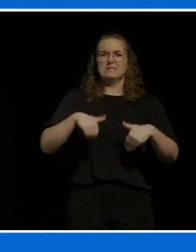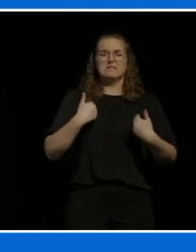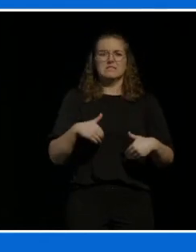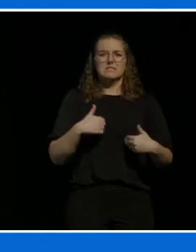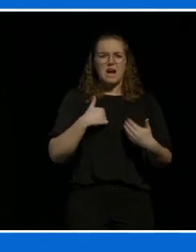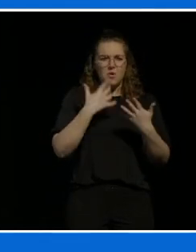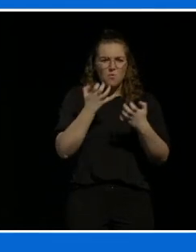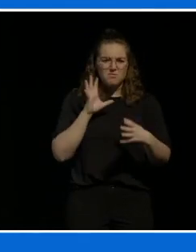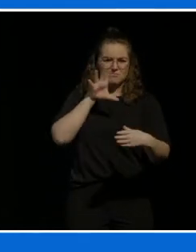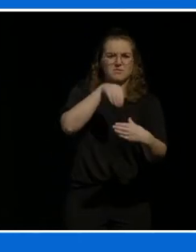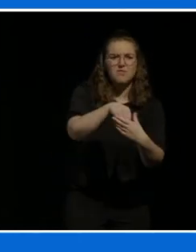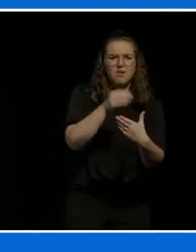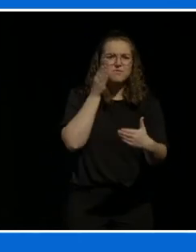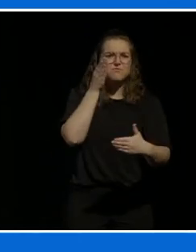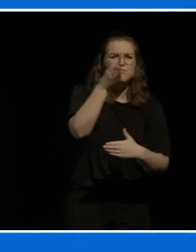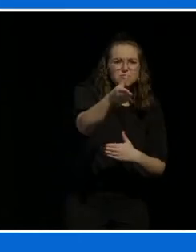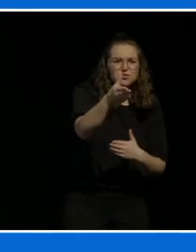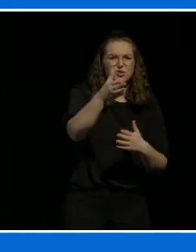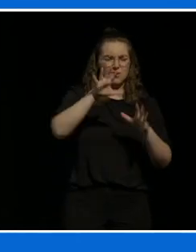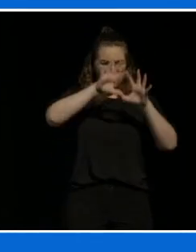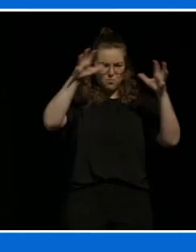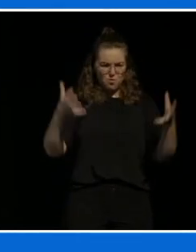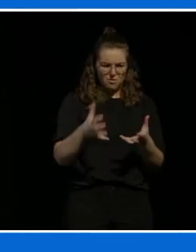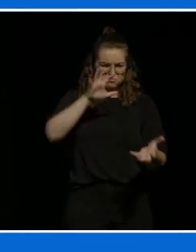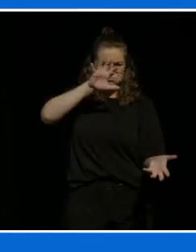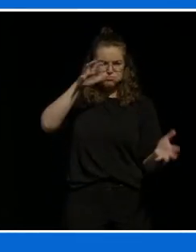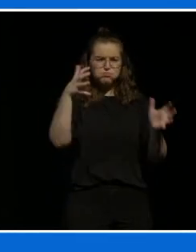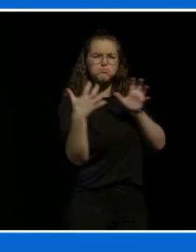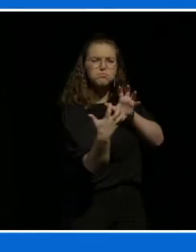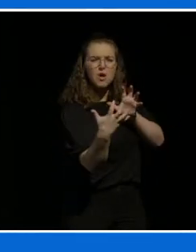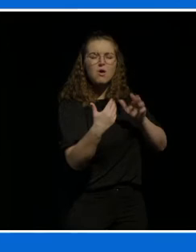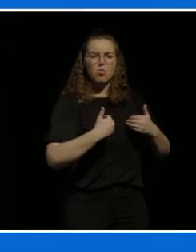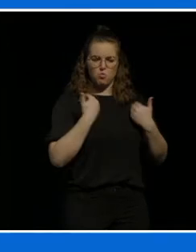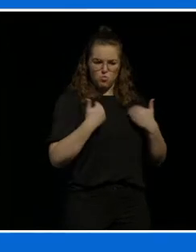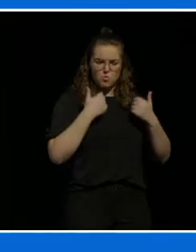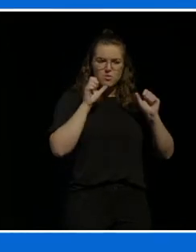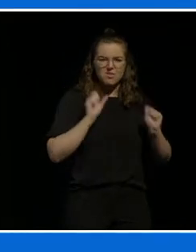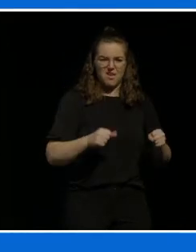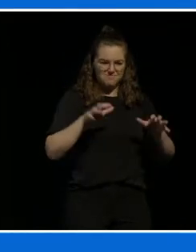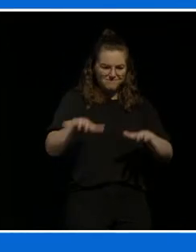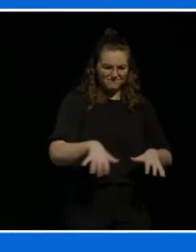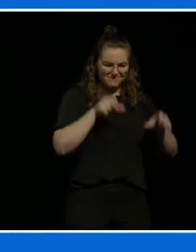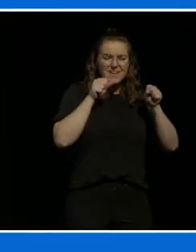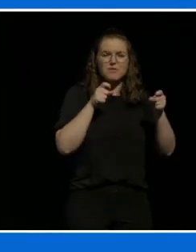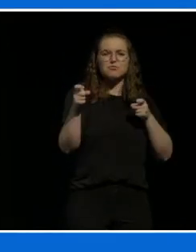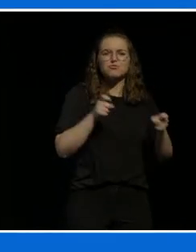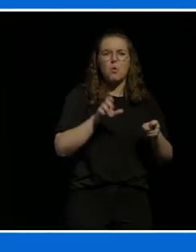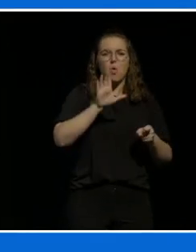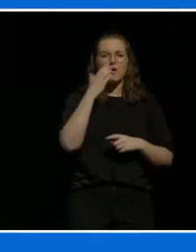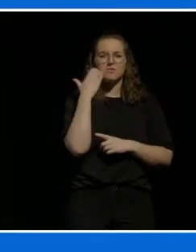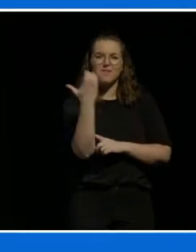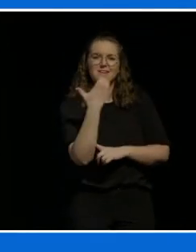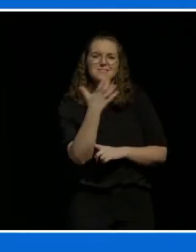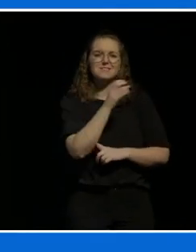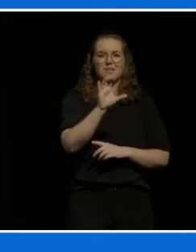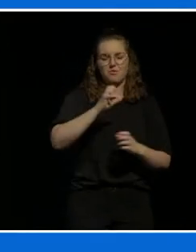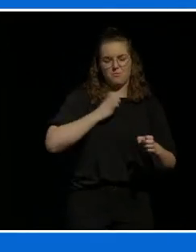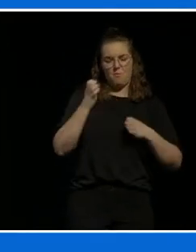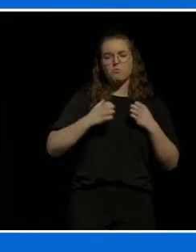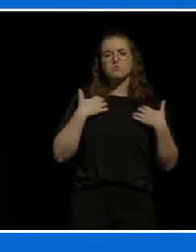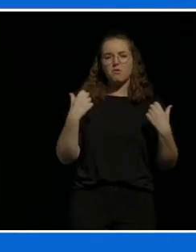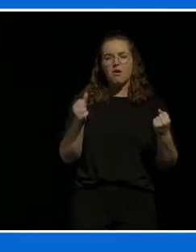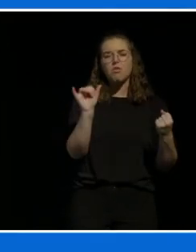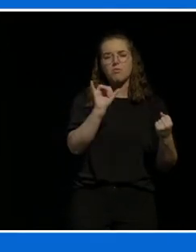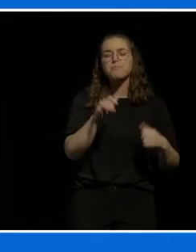of the future and shift and build a world where youth would have an agency over their devices and their emotional health. So